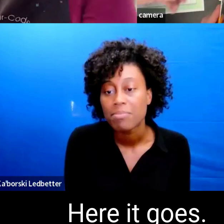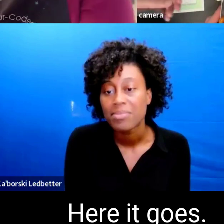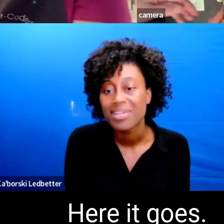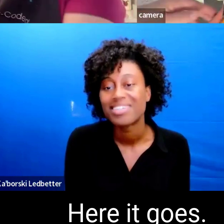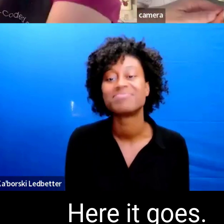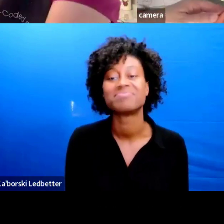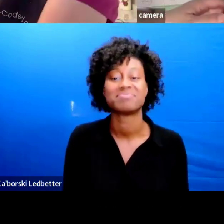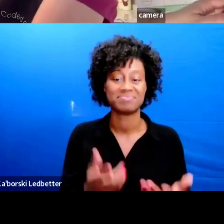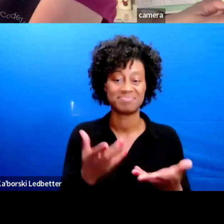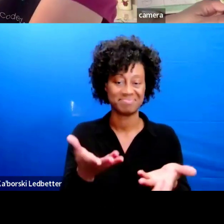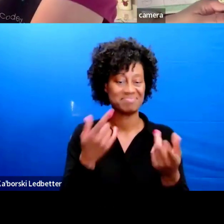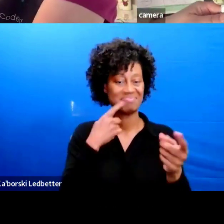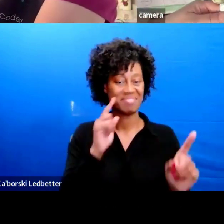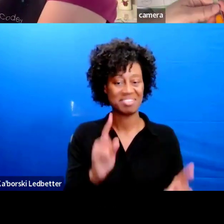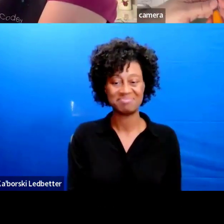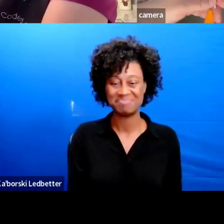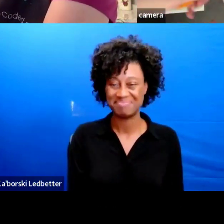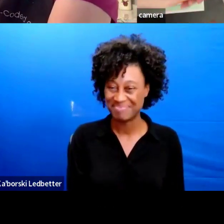There it goes.